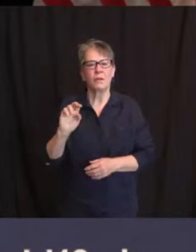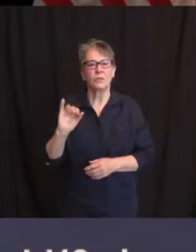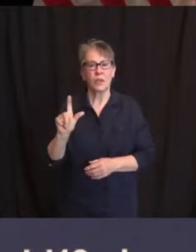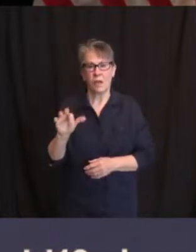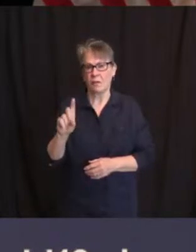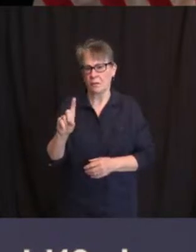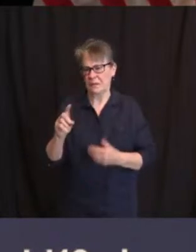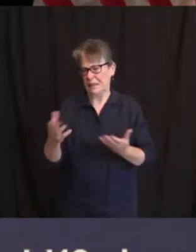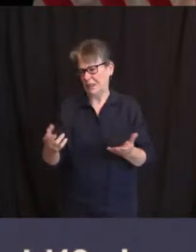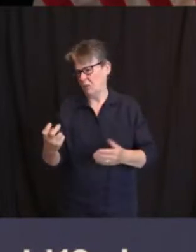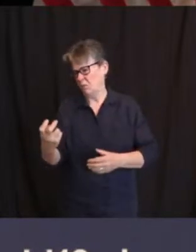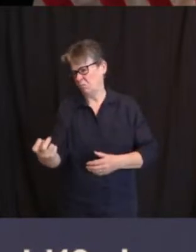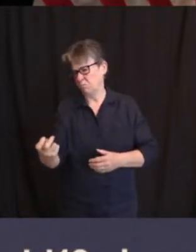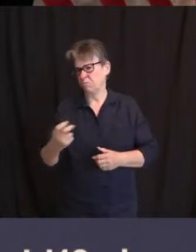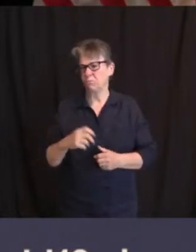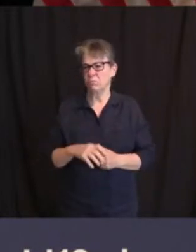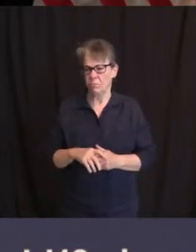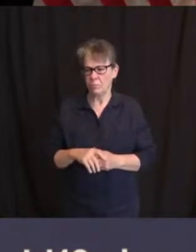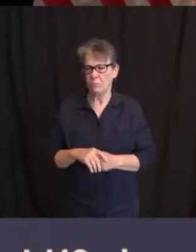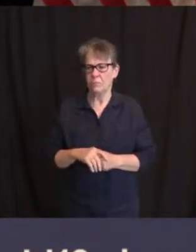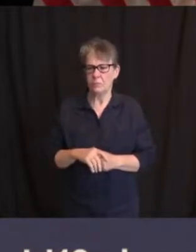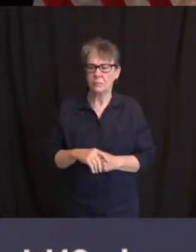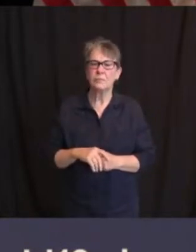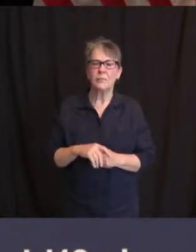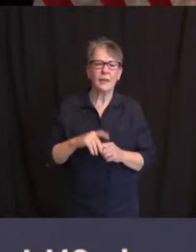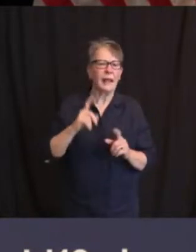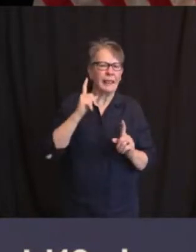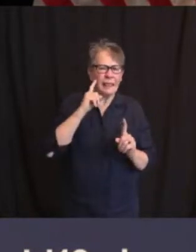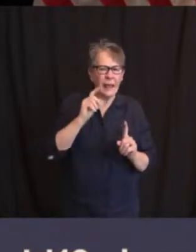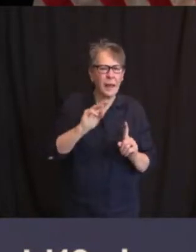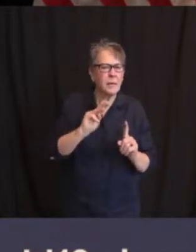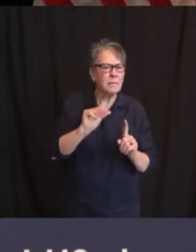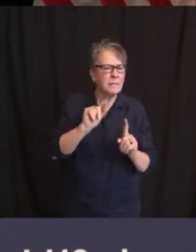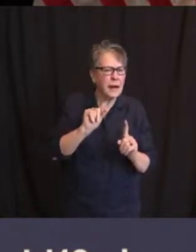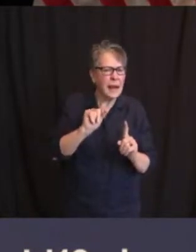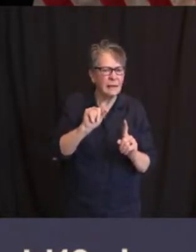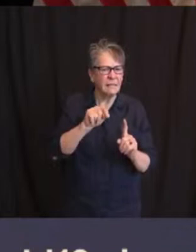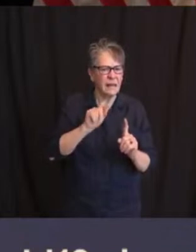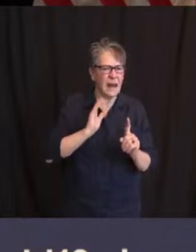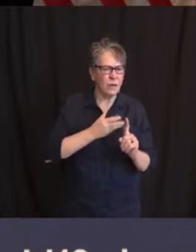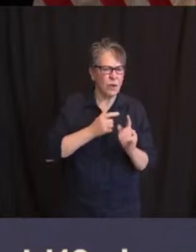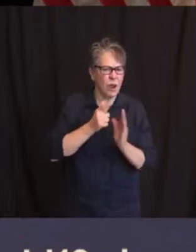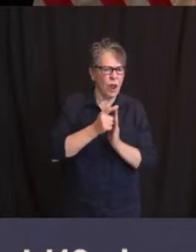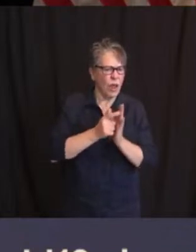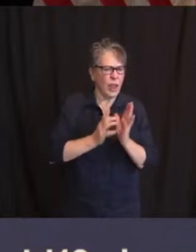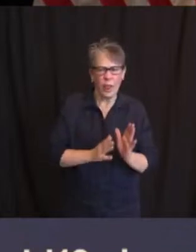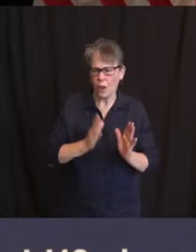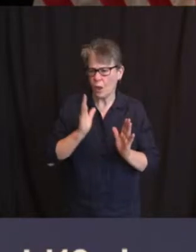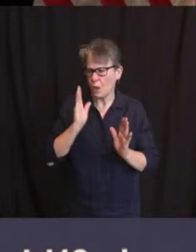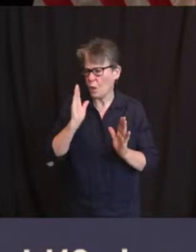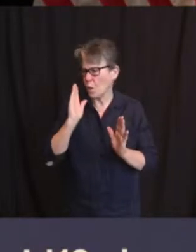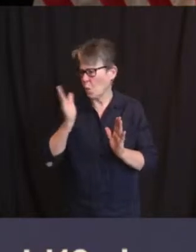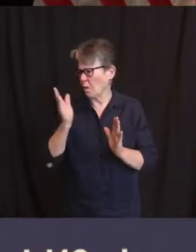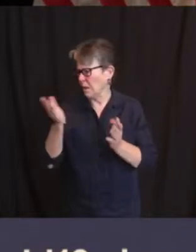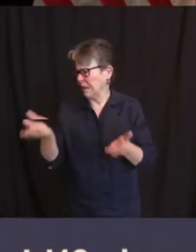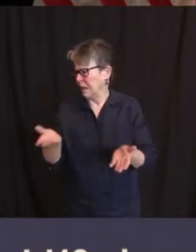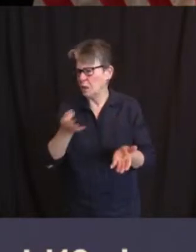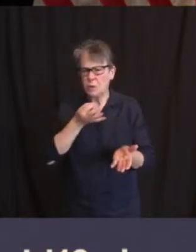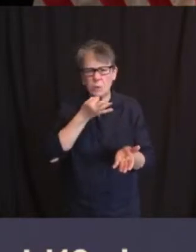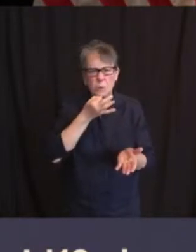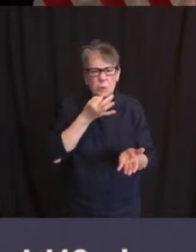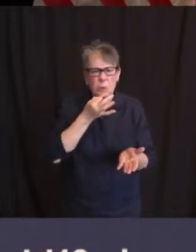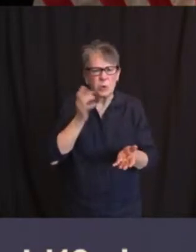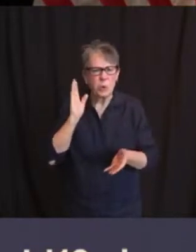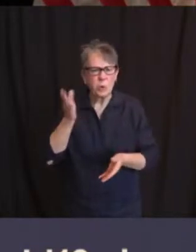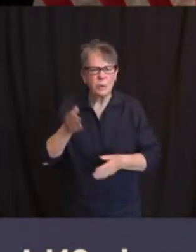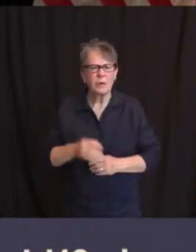So today, we are taking the next steps down New Jersey's road back, and each step that eases us down